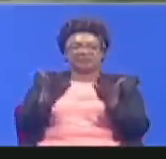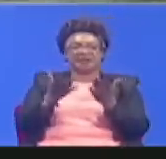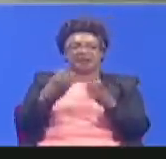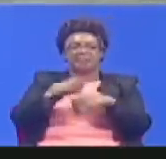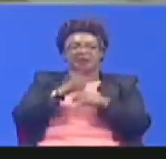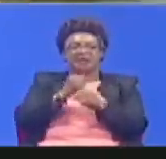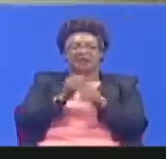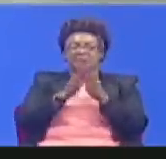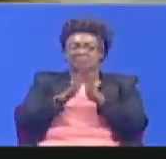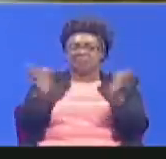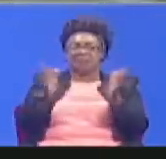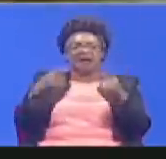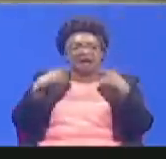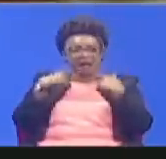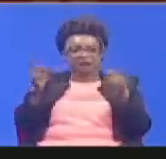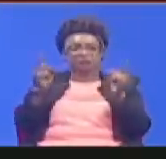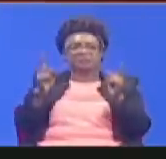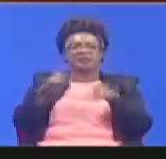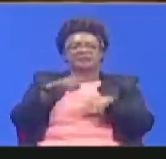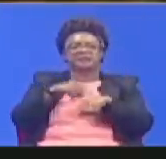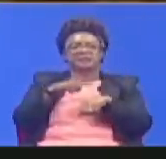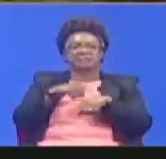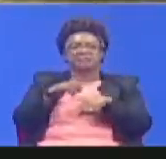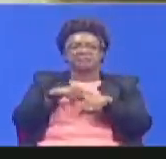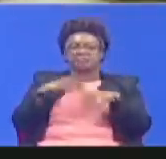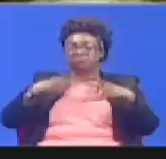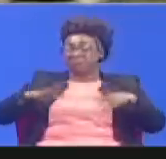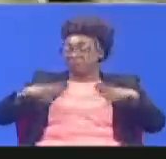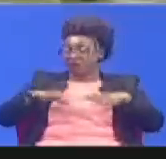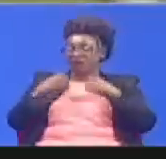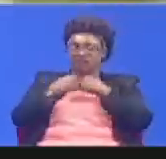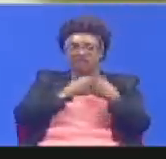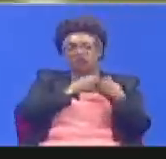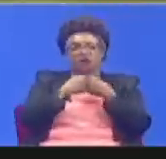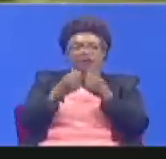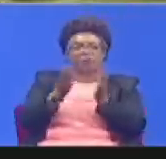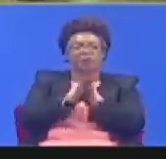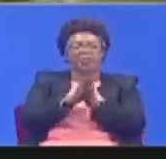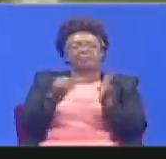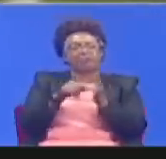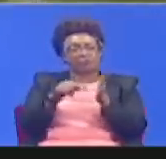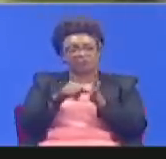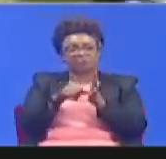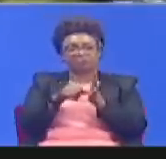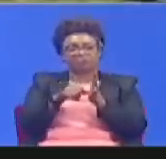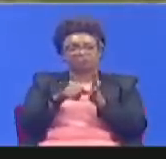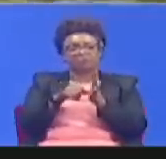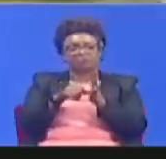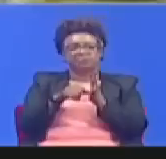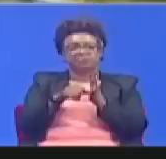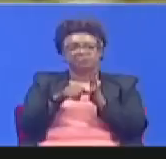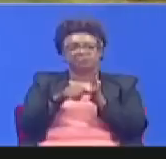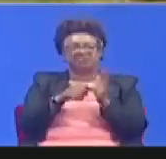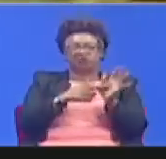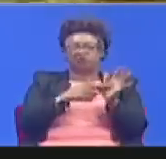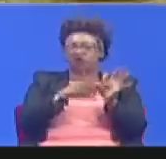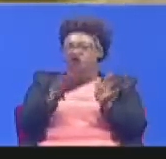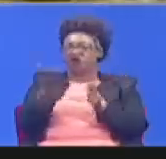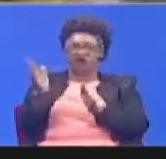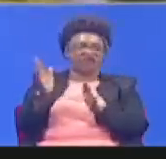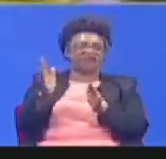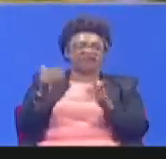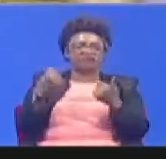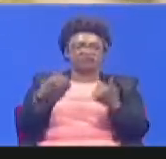public announcements at a time city dwellers are grappling with a myriad of challenges. The show of grandiosity